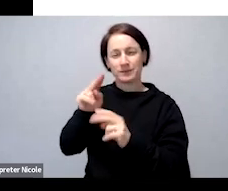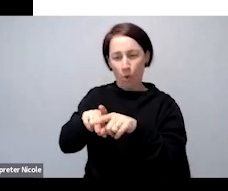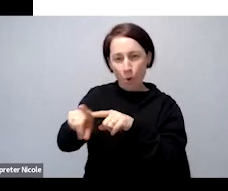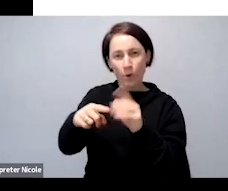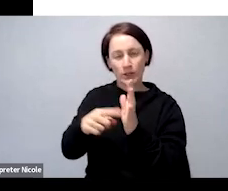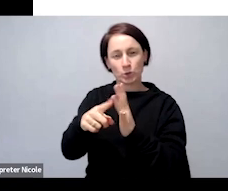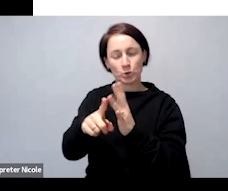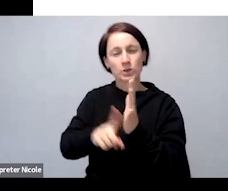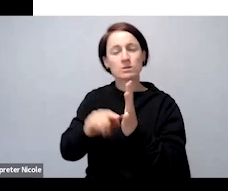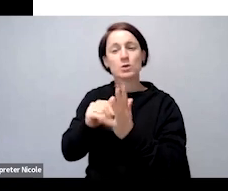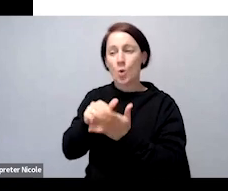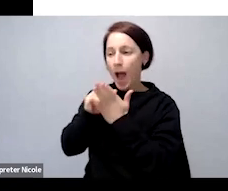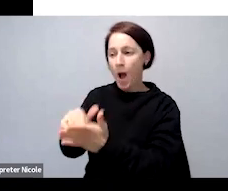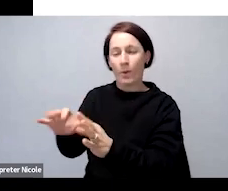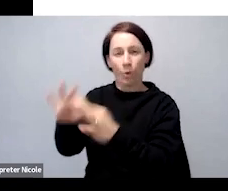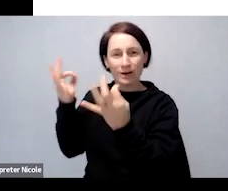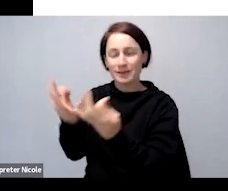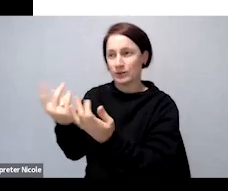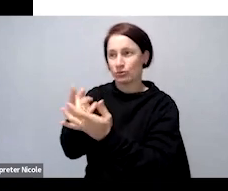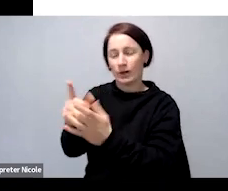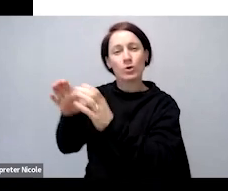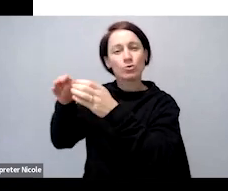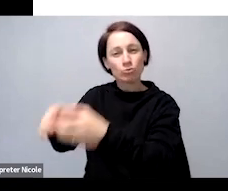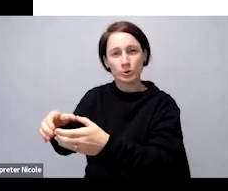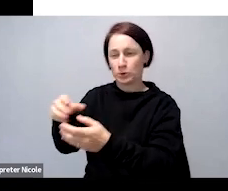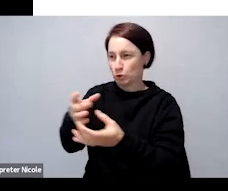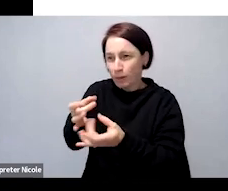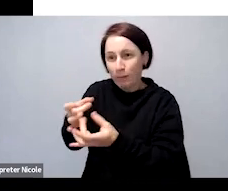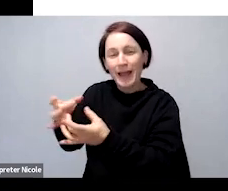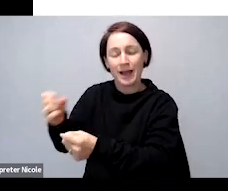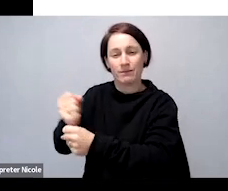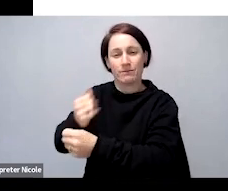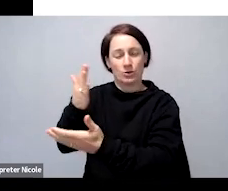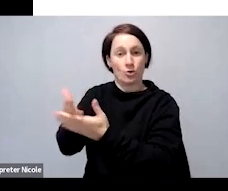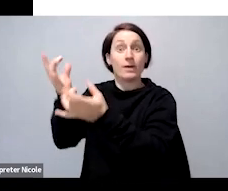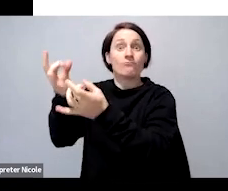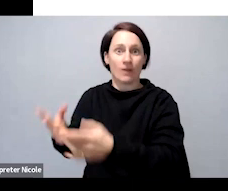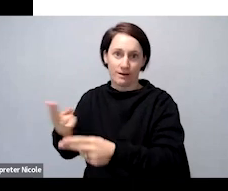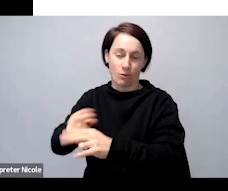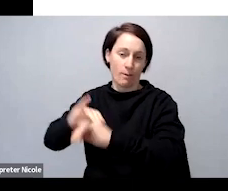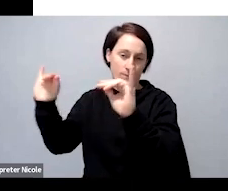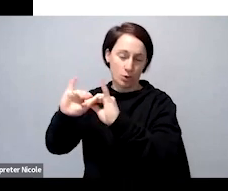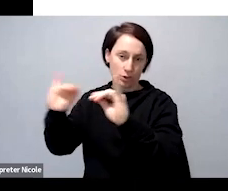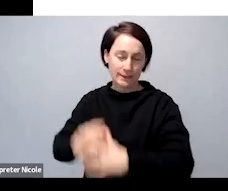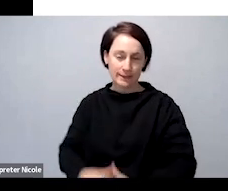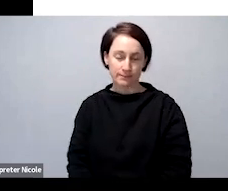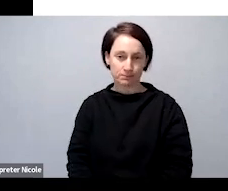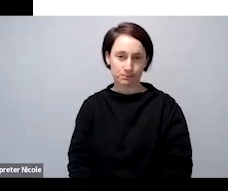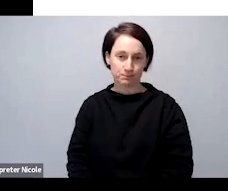their learning journey toward disability inclusive disaster risk reduction. And we'll share a bit more about each one of those.